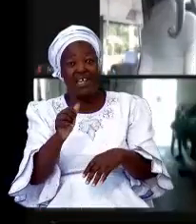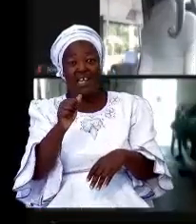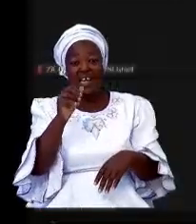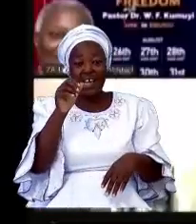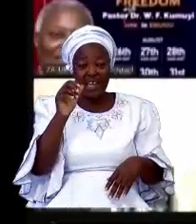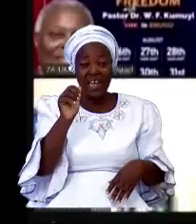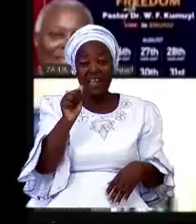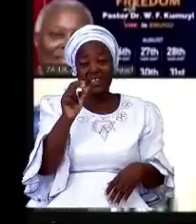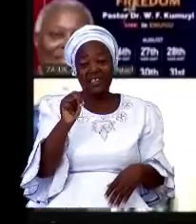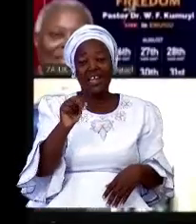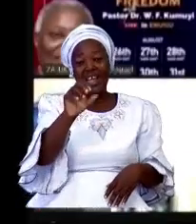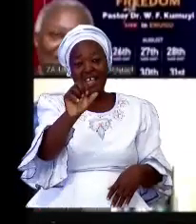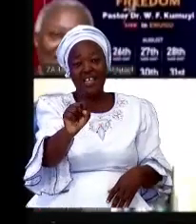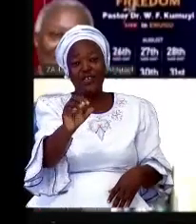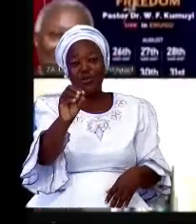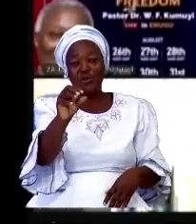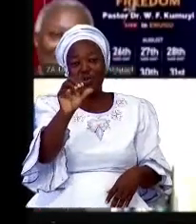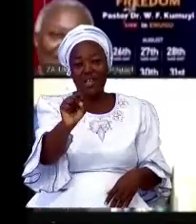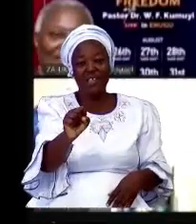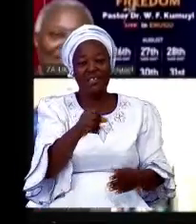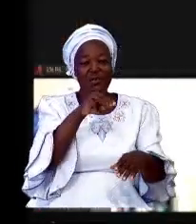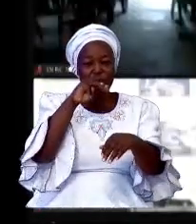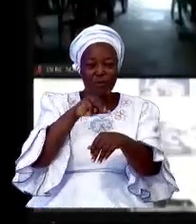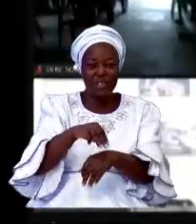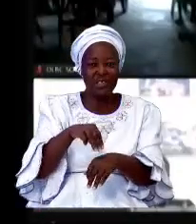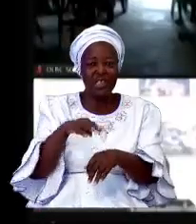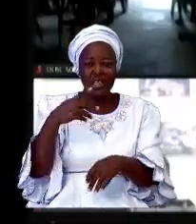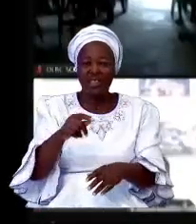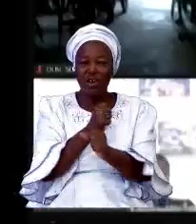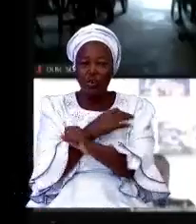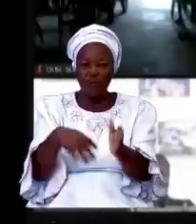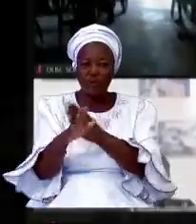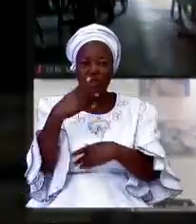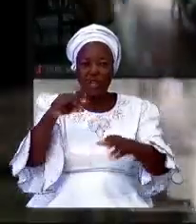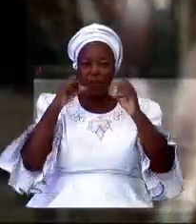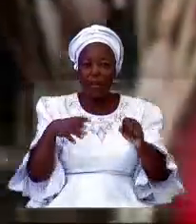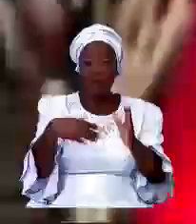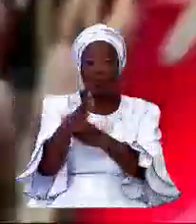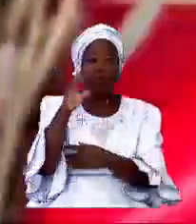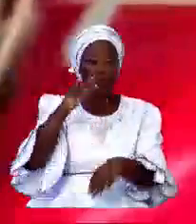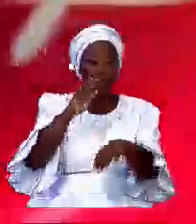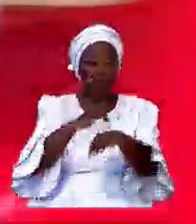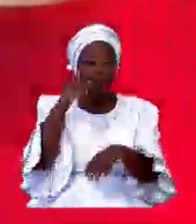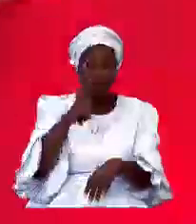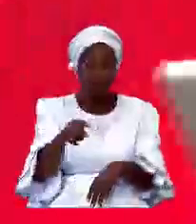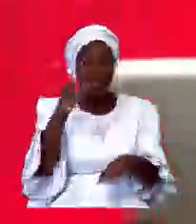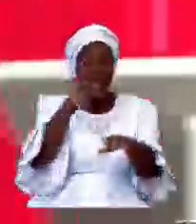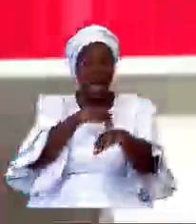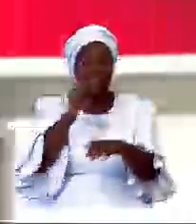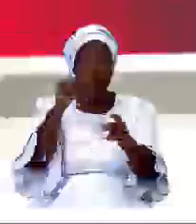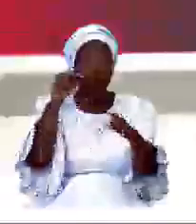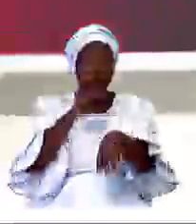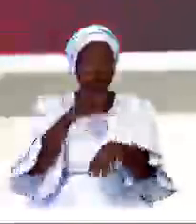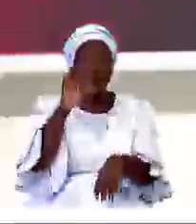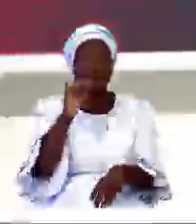then send an SOS message. The love of God, the power